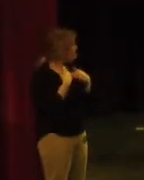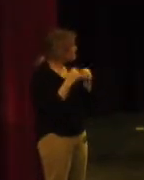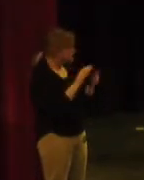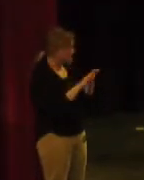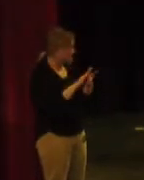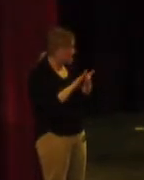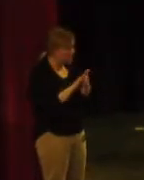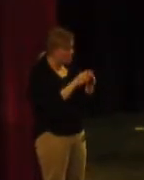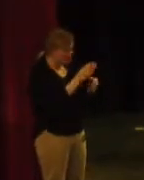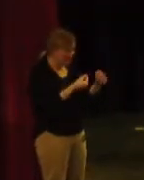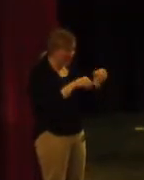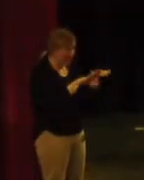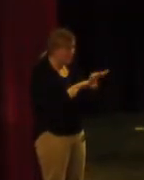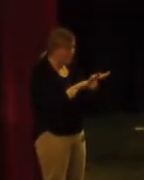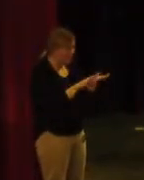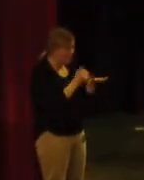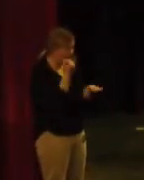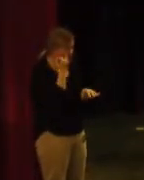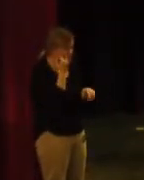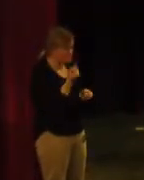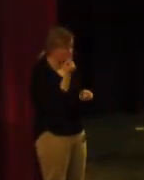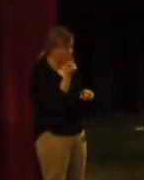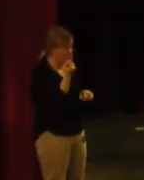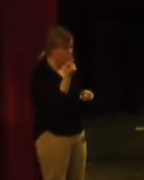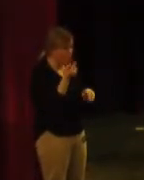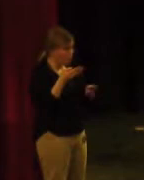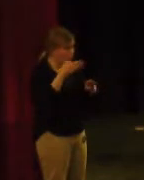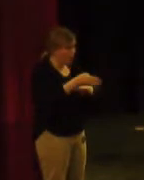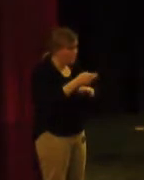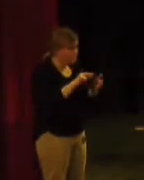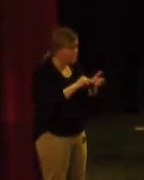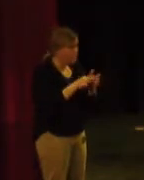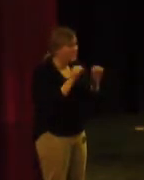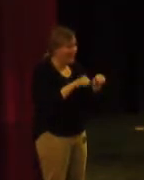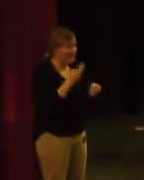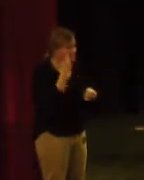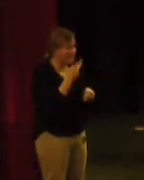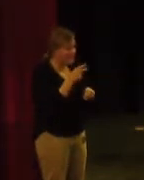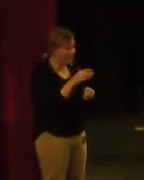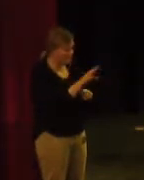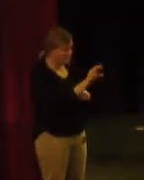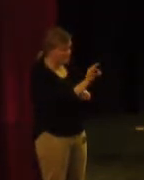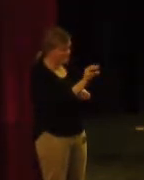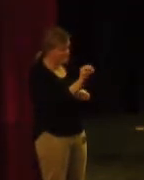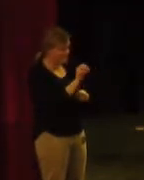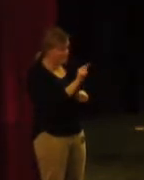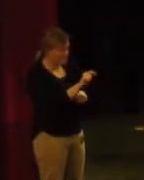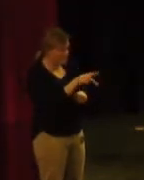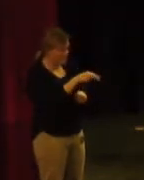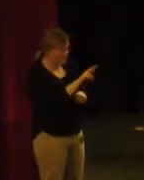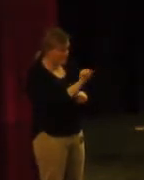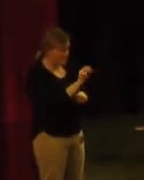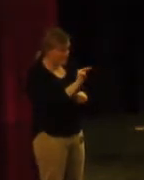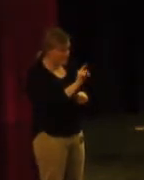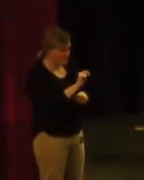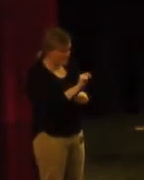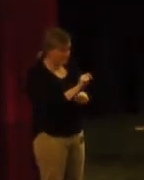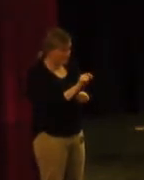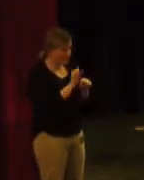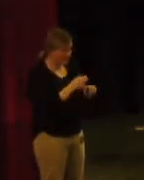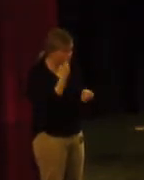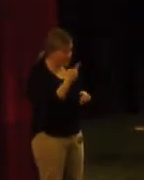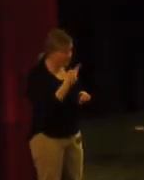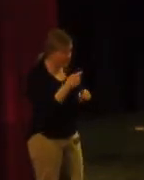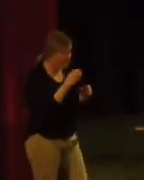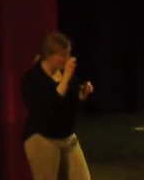here. And that way, if somebody crosses over, they can see the footprints, and then they can follow where they're at. And the Border Patrol